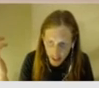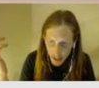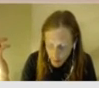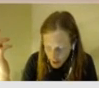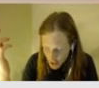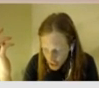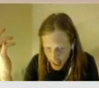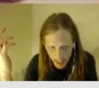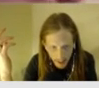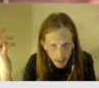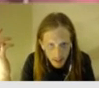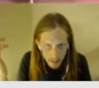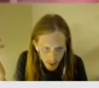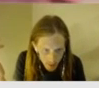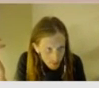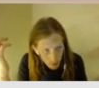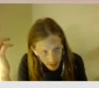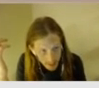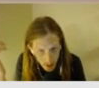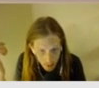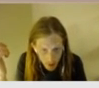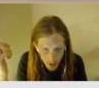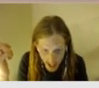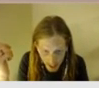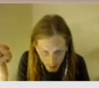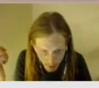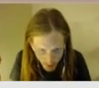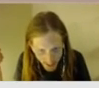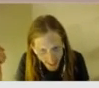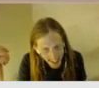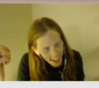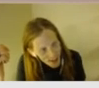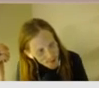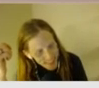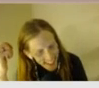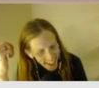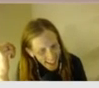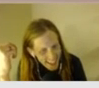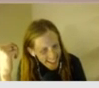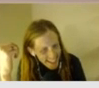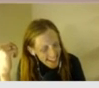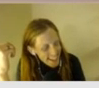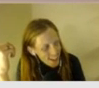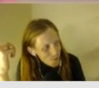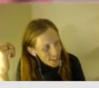thingy up, and I'll let you get out of here, and go eat dinner, or play with your cats, or whatever you want to do.